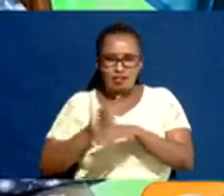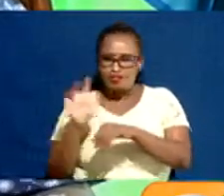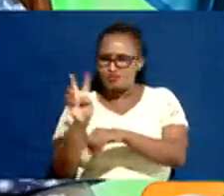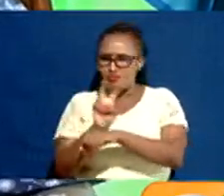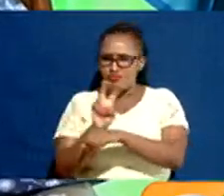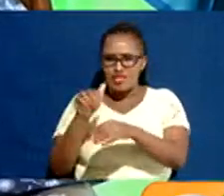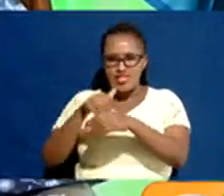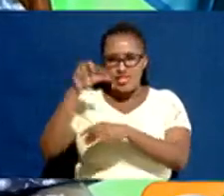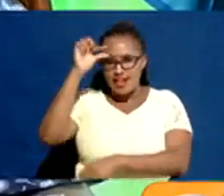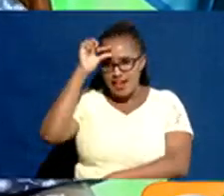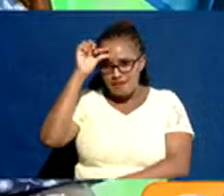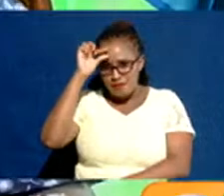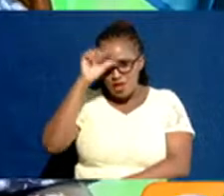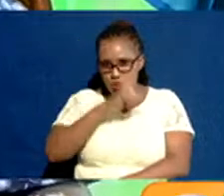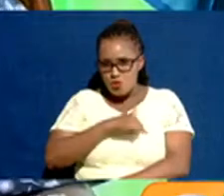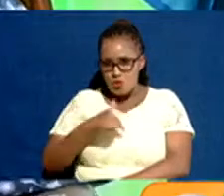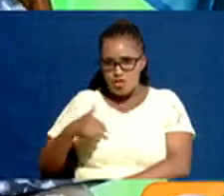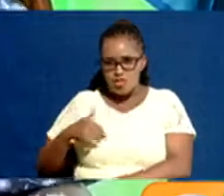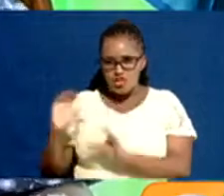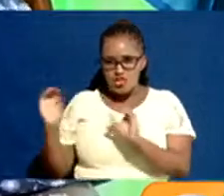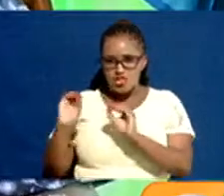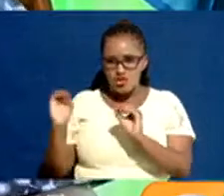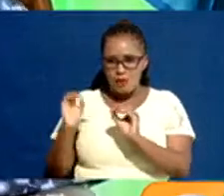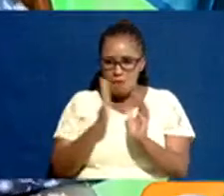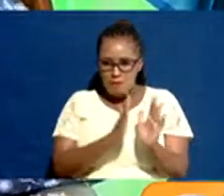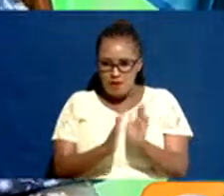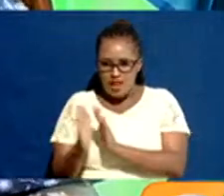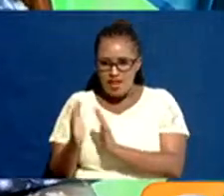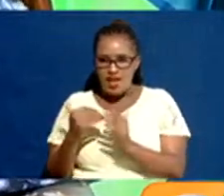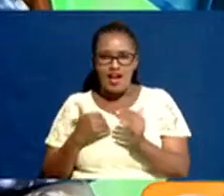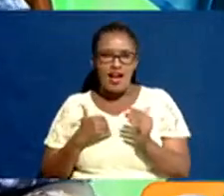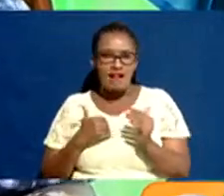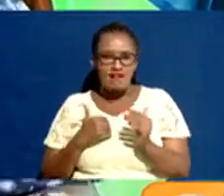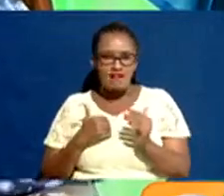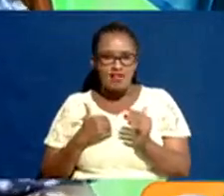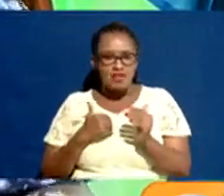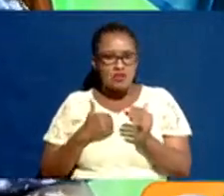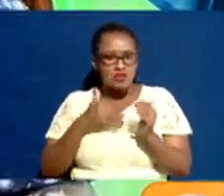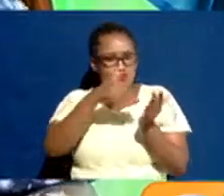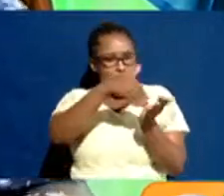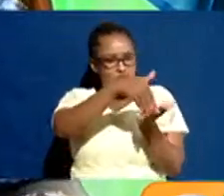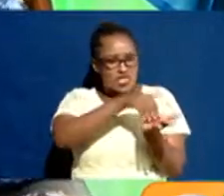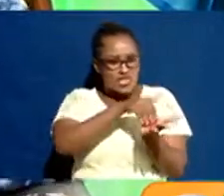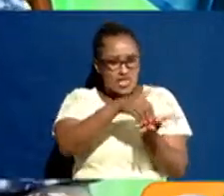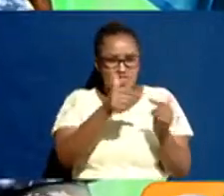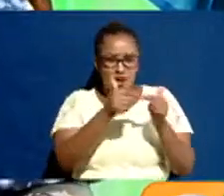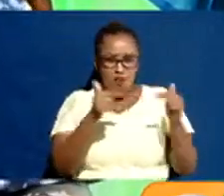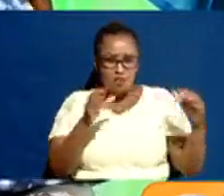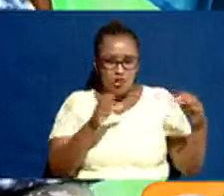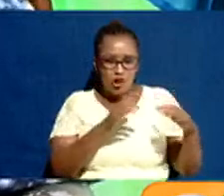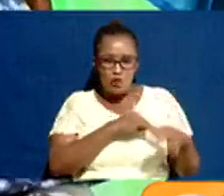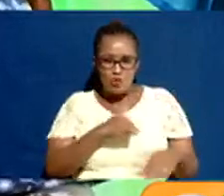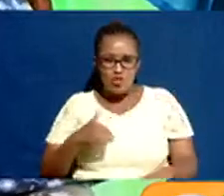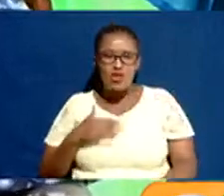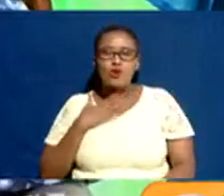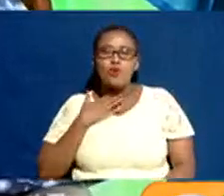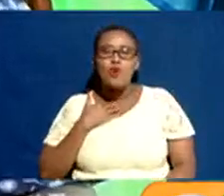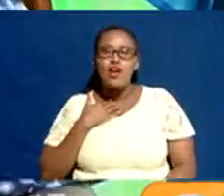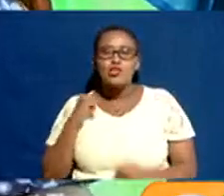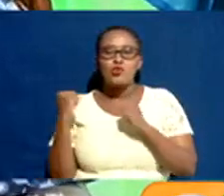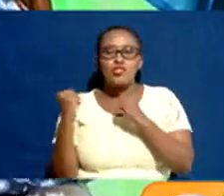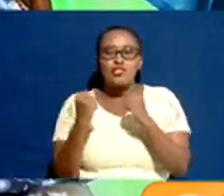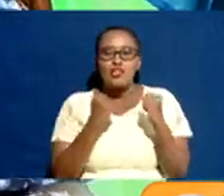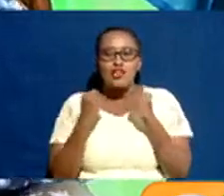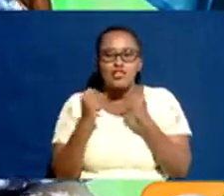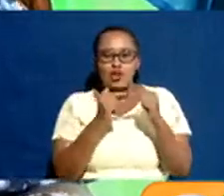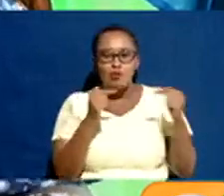on government. We have no intention whatsoever to muscle the opposition. We actually want to strengthen the